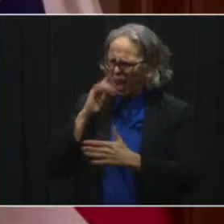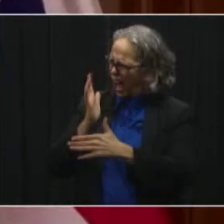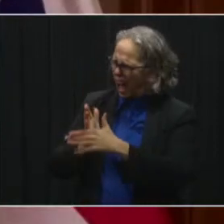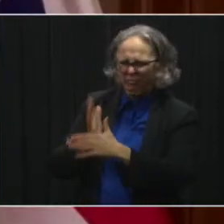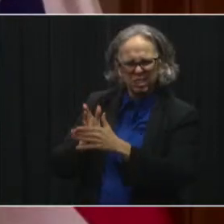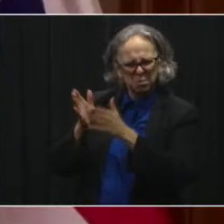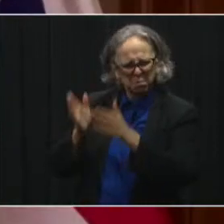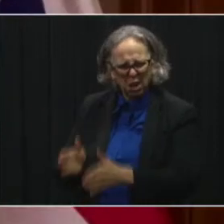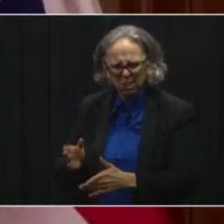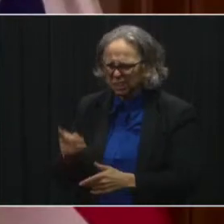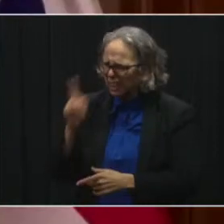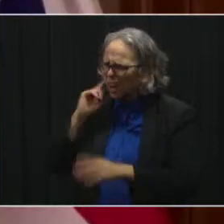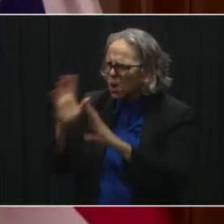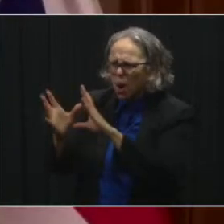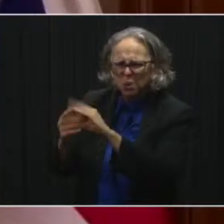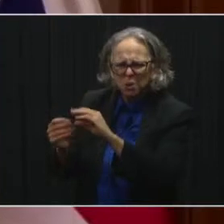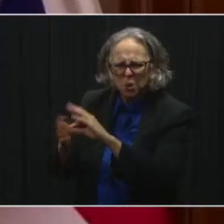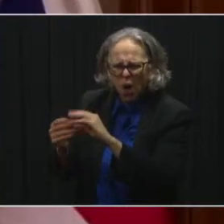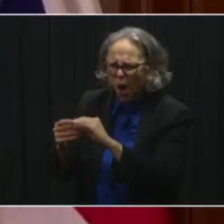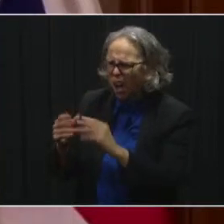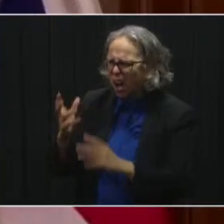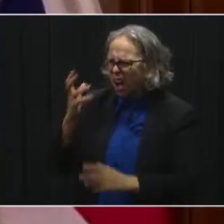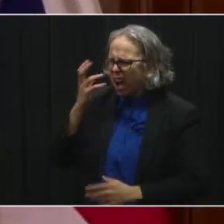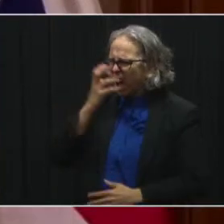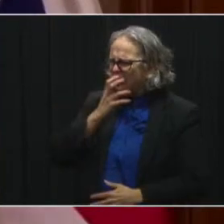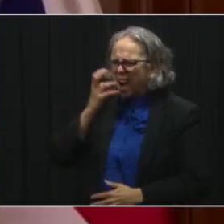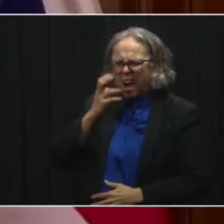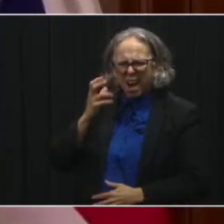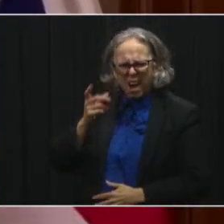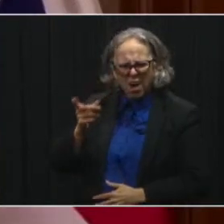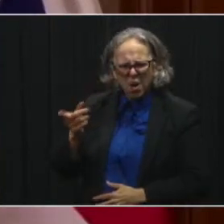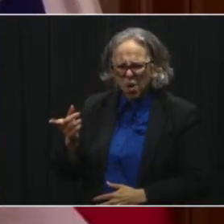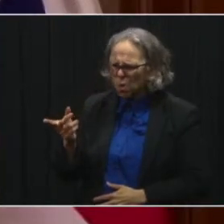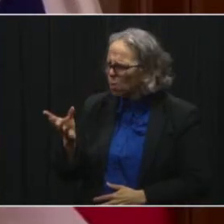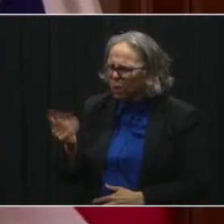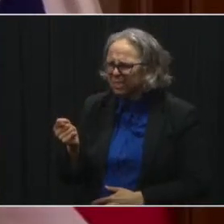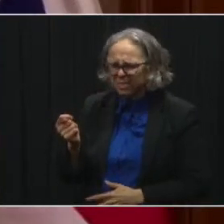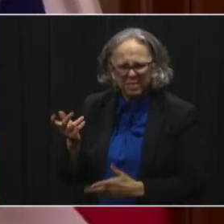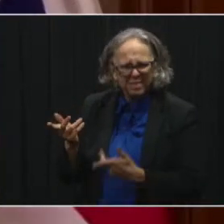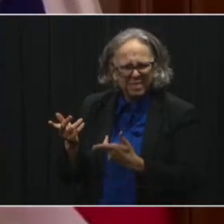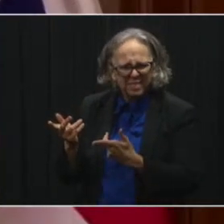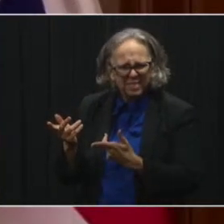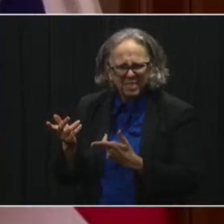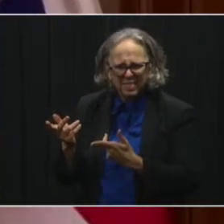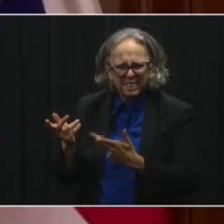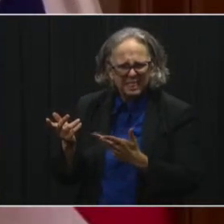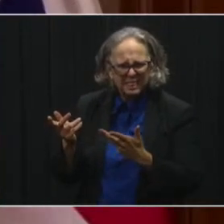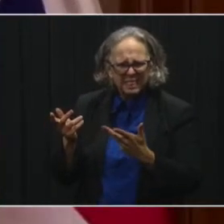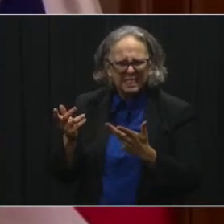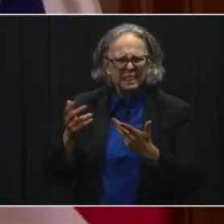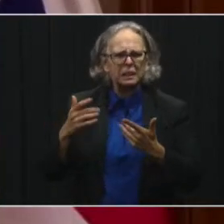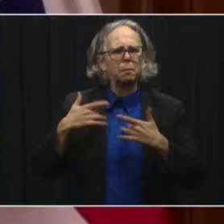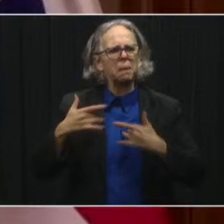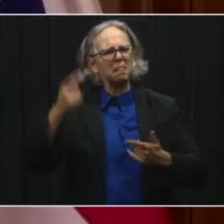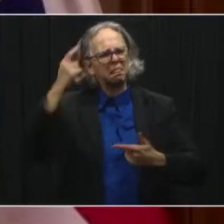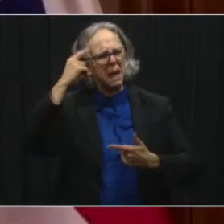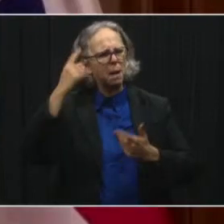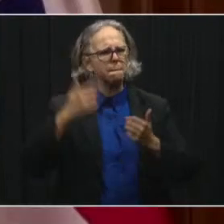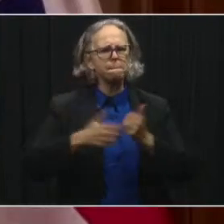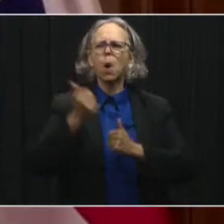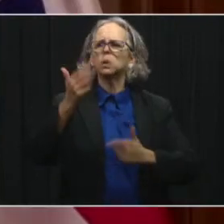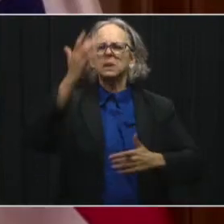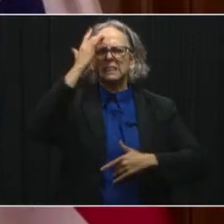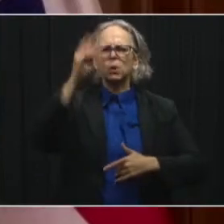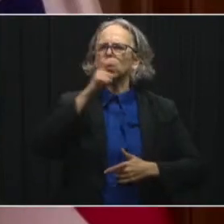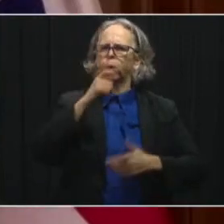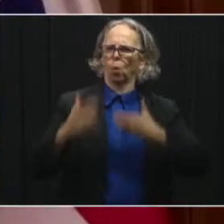think that, many of us continue to think of those who are the sickest as the oldest. That's kind of